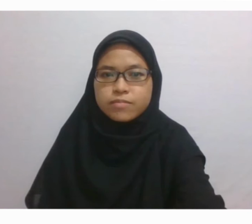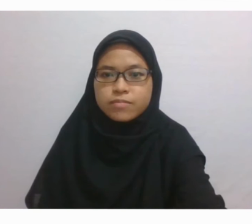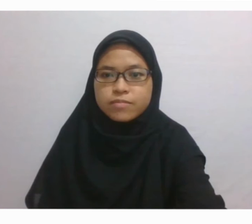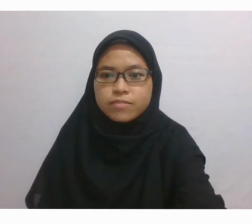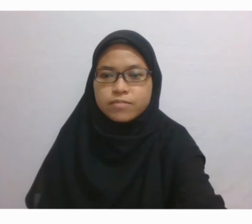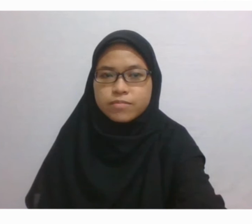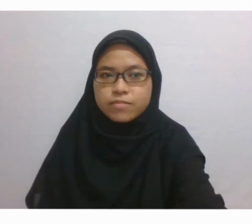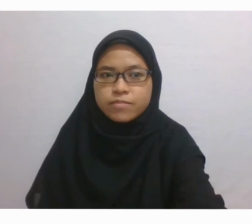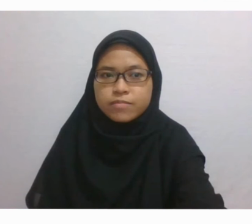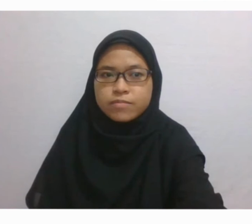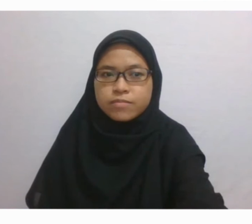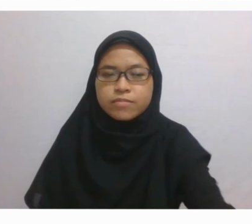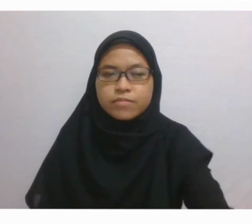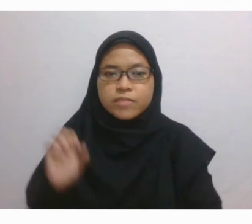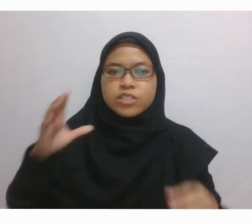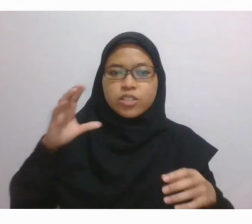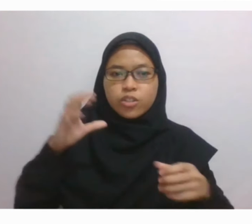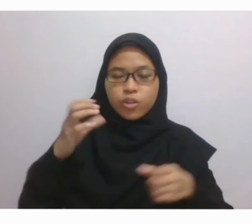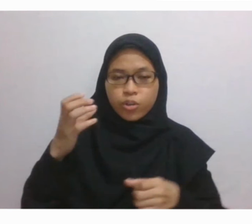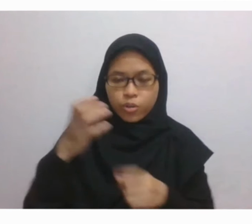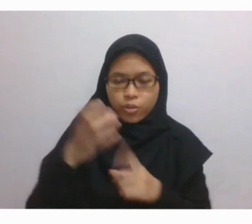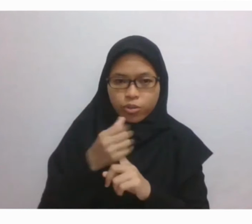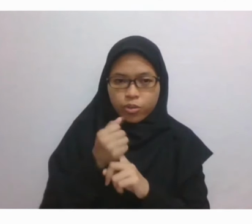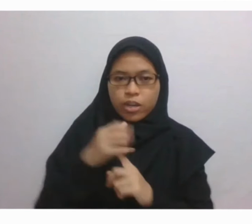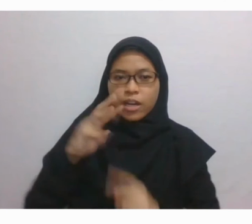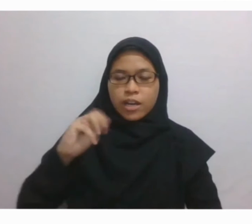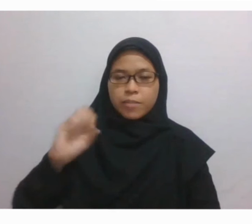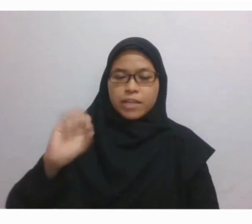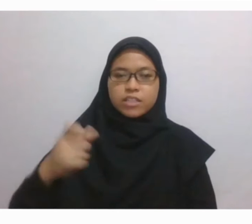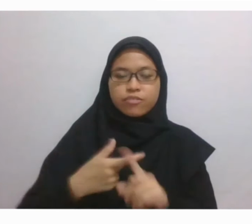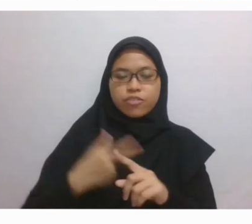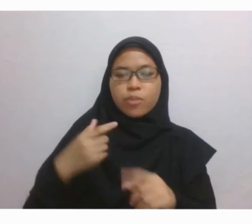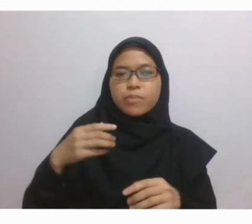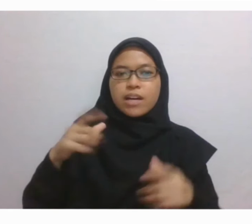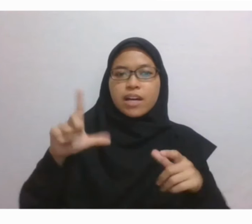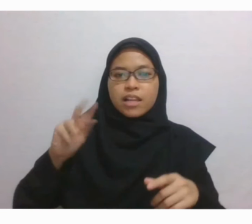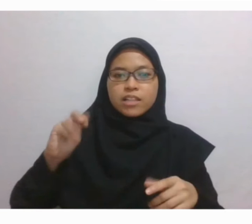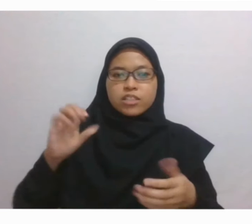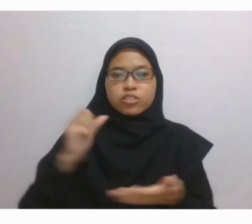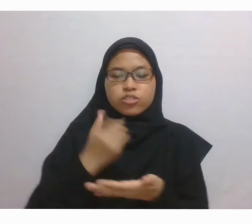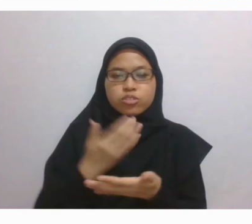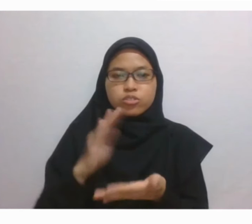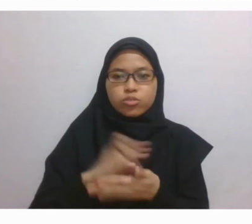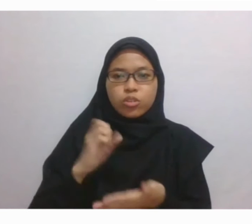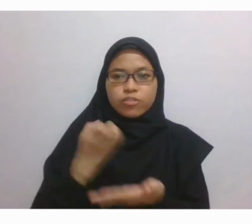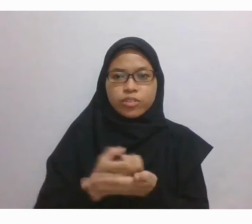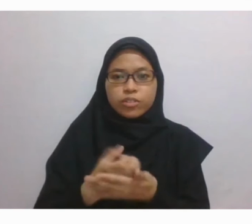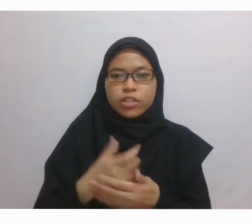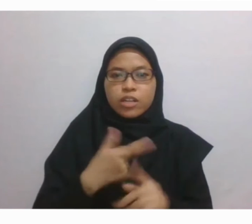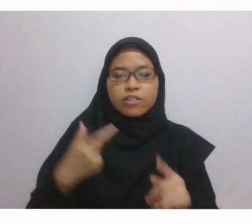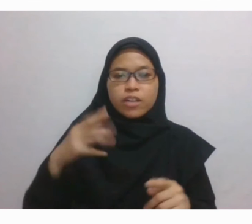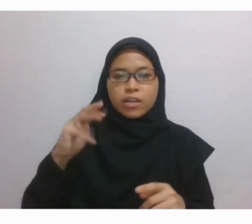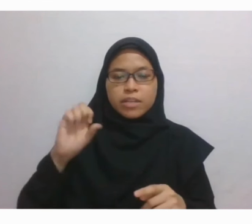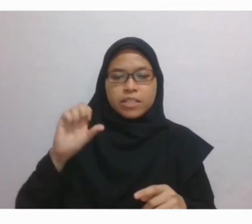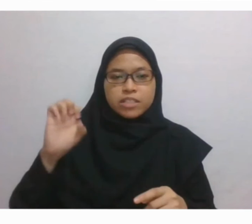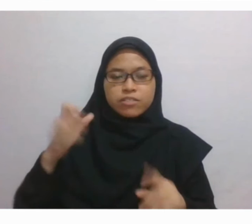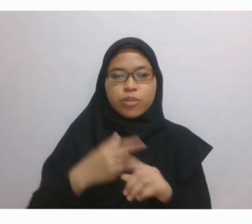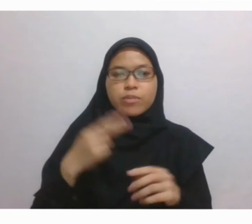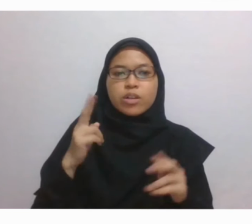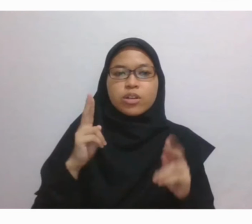She holds an MSc from the London School of Economics and Diplomacy and International Strategy and an MSc from Cranfield University in International Human Resource